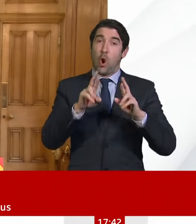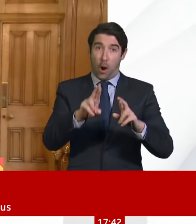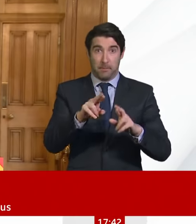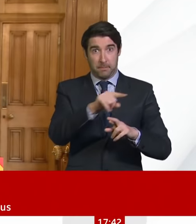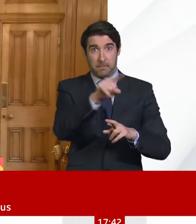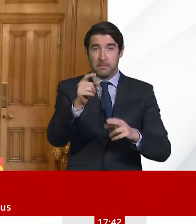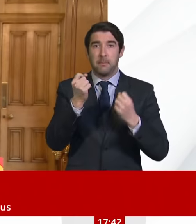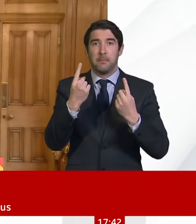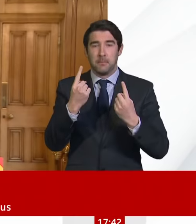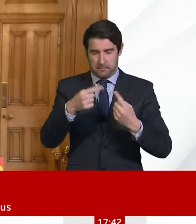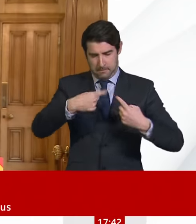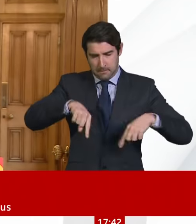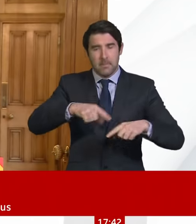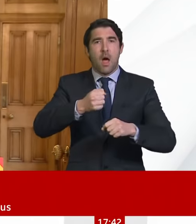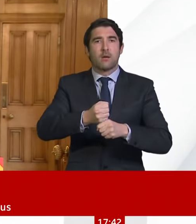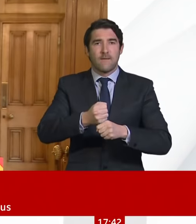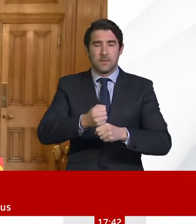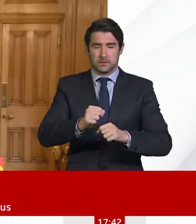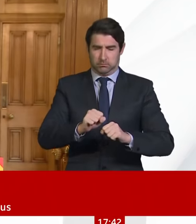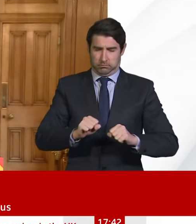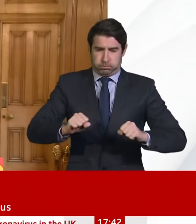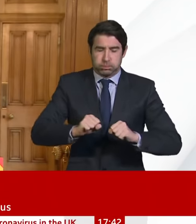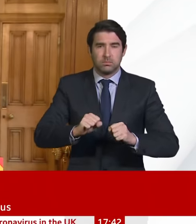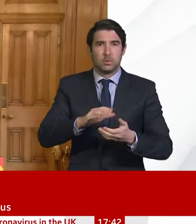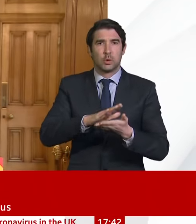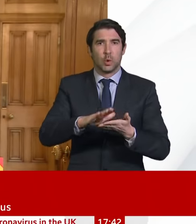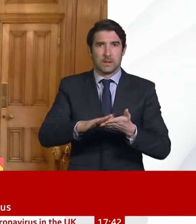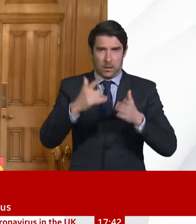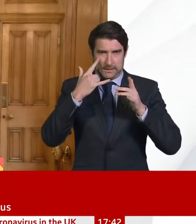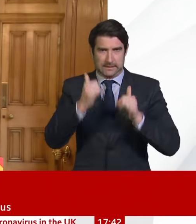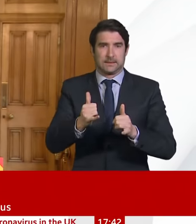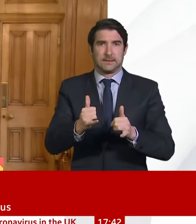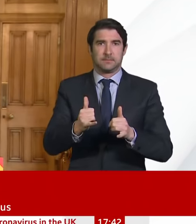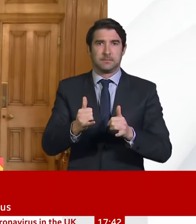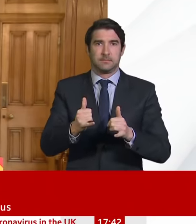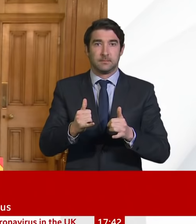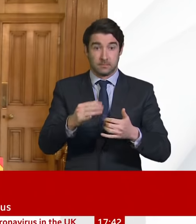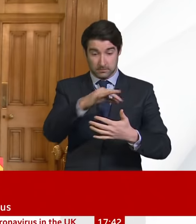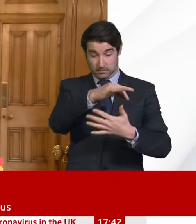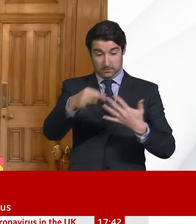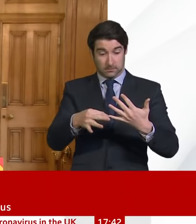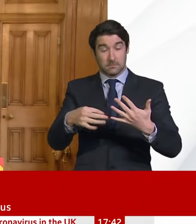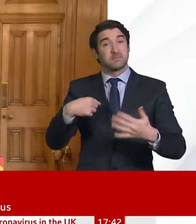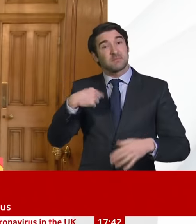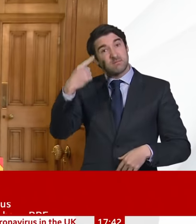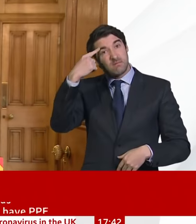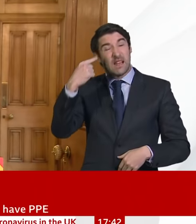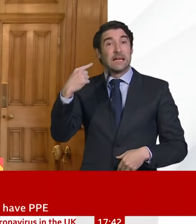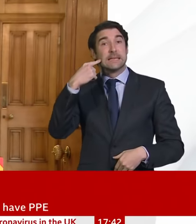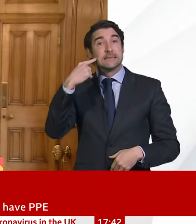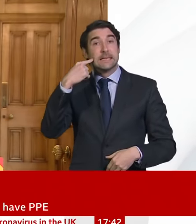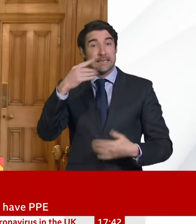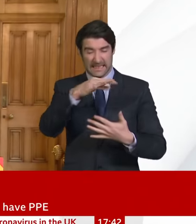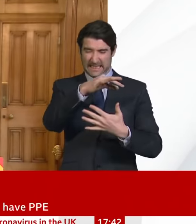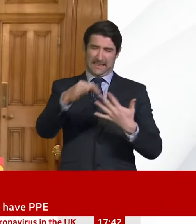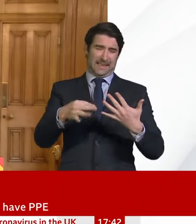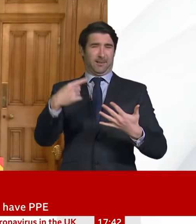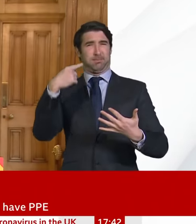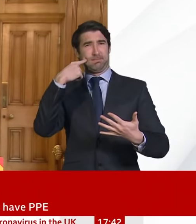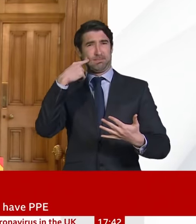critical as we fight this battle against coronavirus. There will be problems, like many of those that we've already